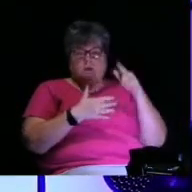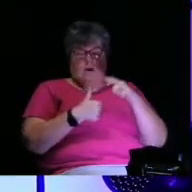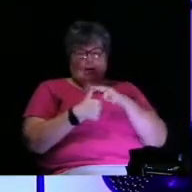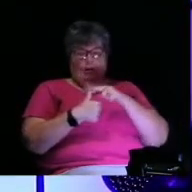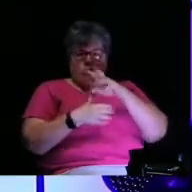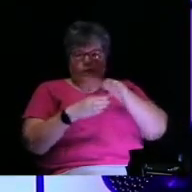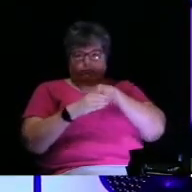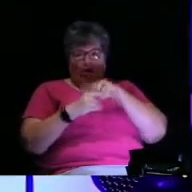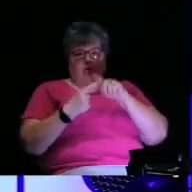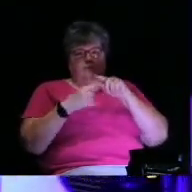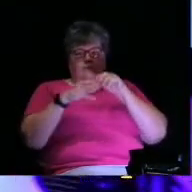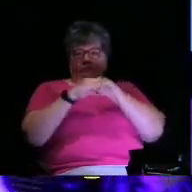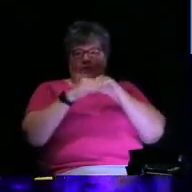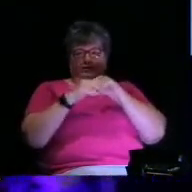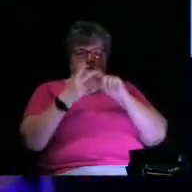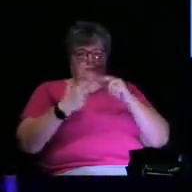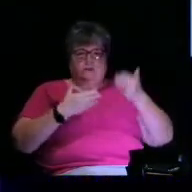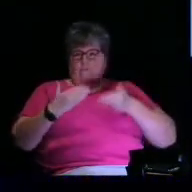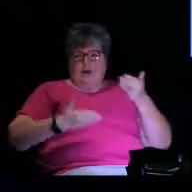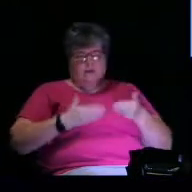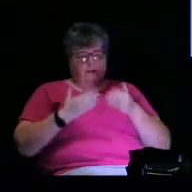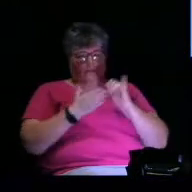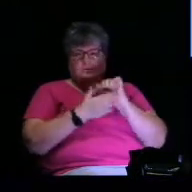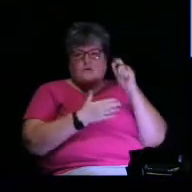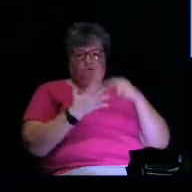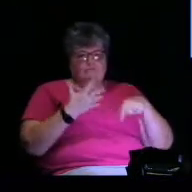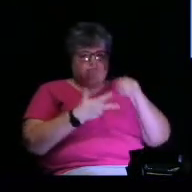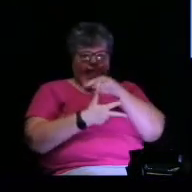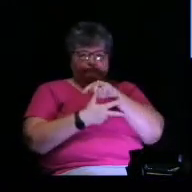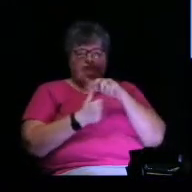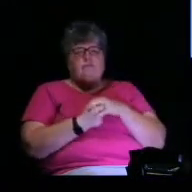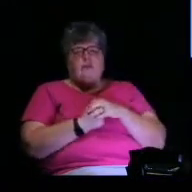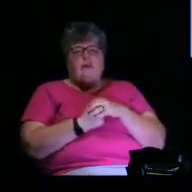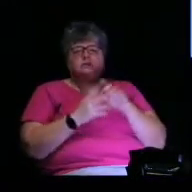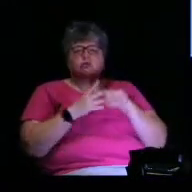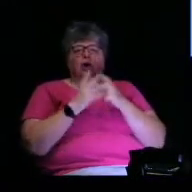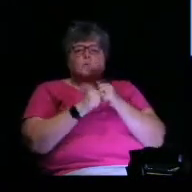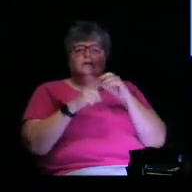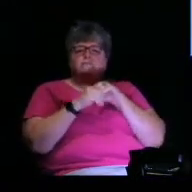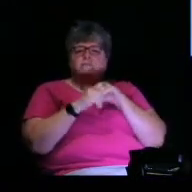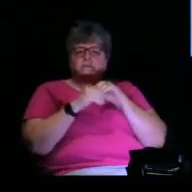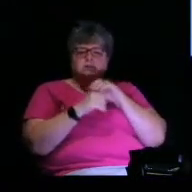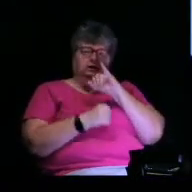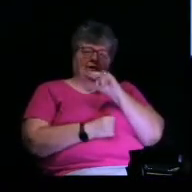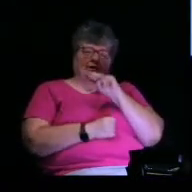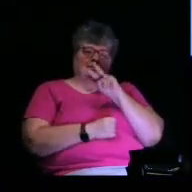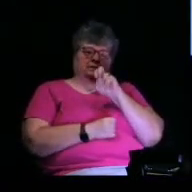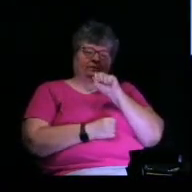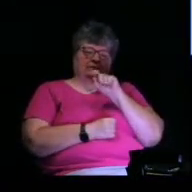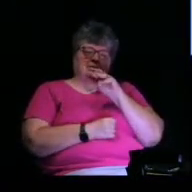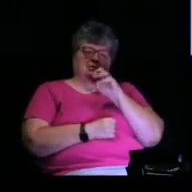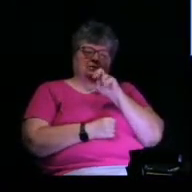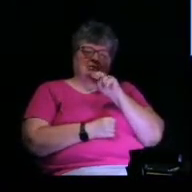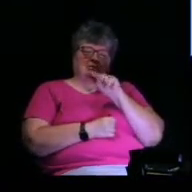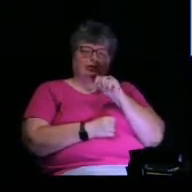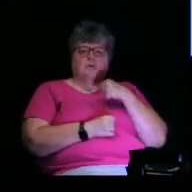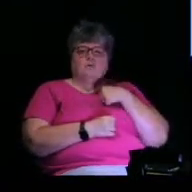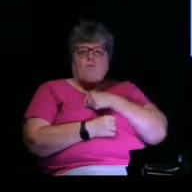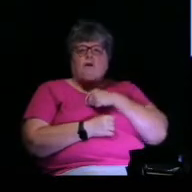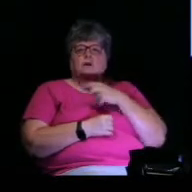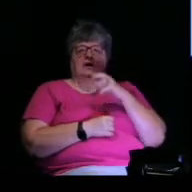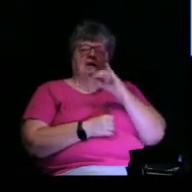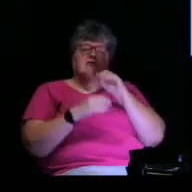you're invested, you're inviting, all right? You're involved in what we're doing, okay? Let me start with investing first, okay? This is where we invest our lives and our resources